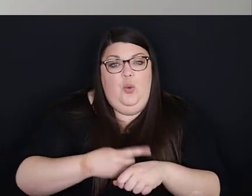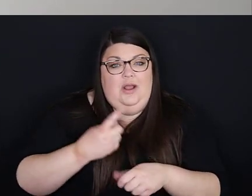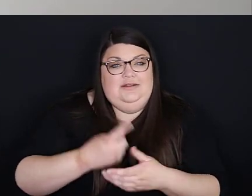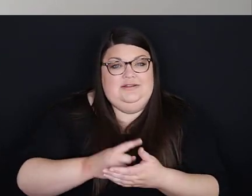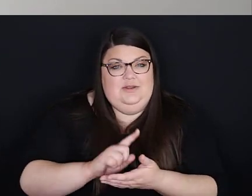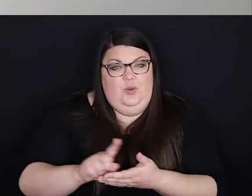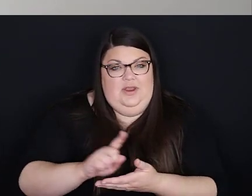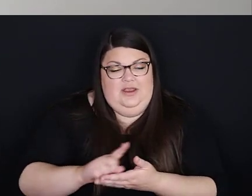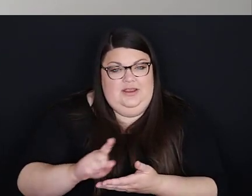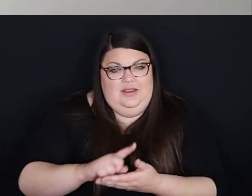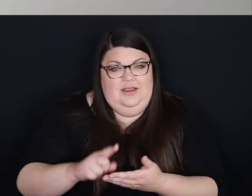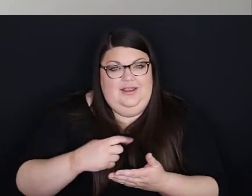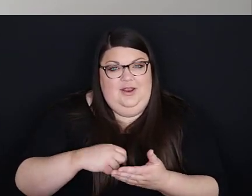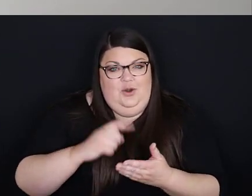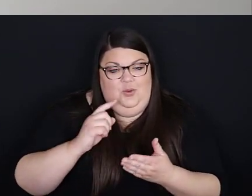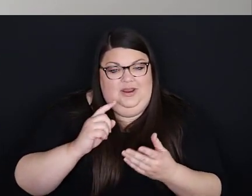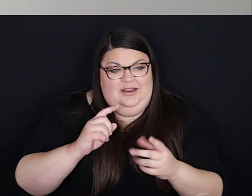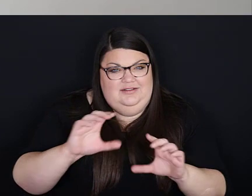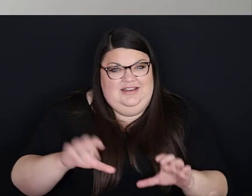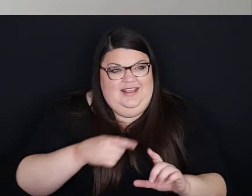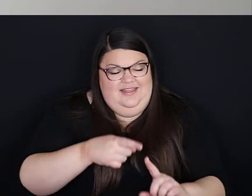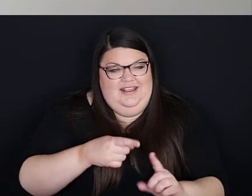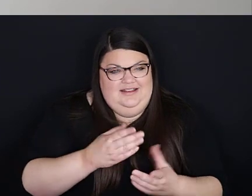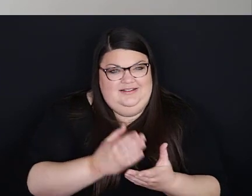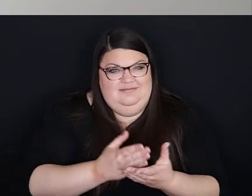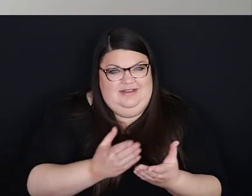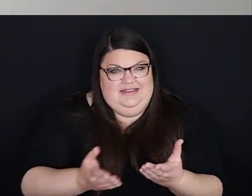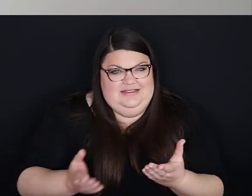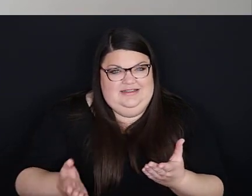and we did these pieces